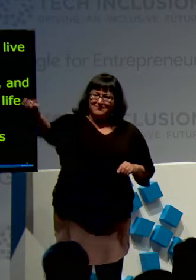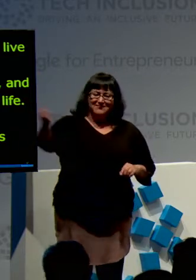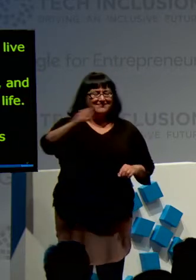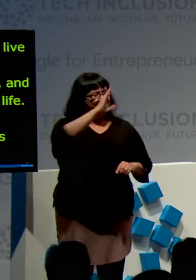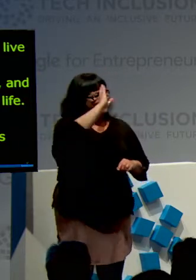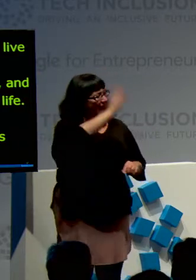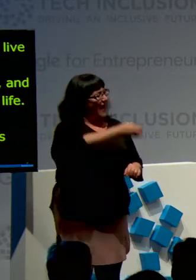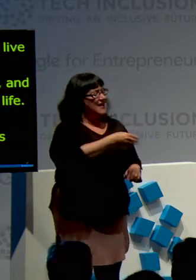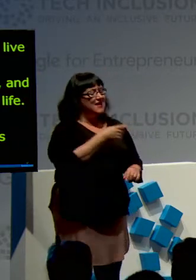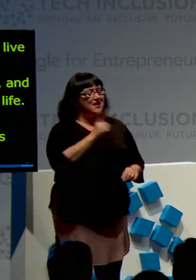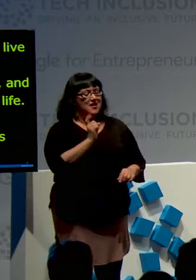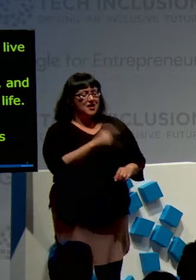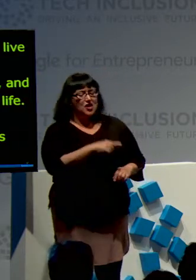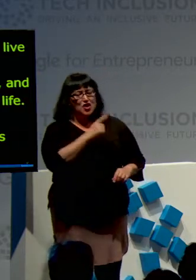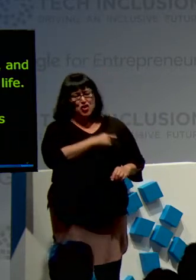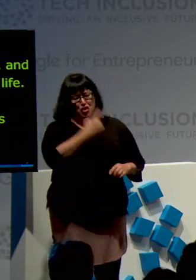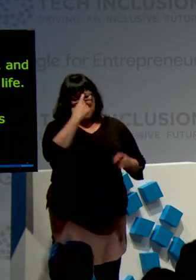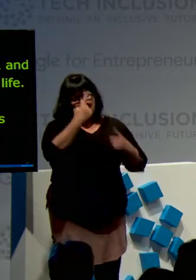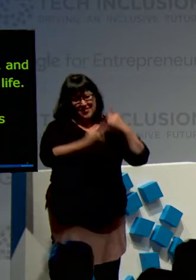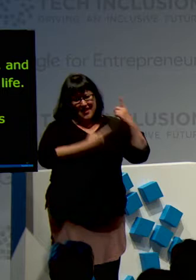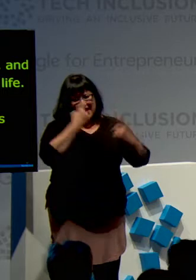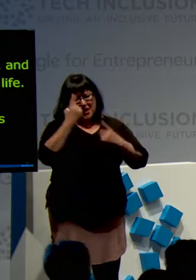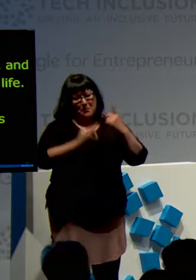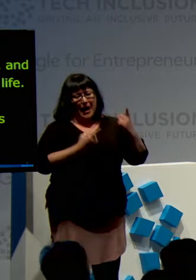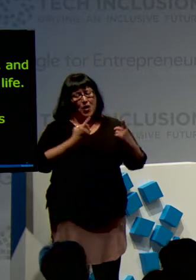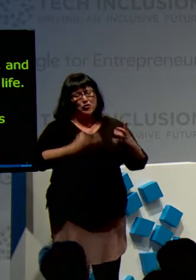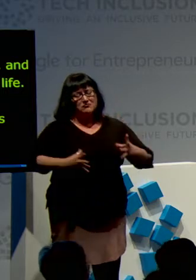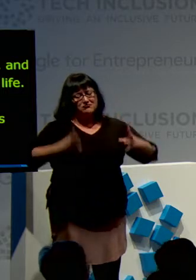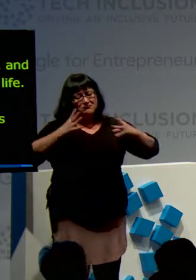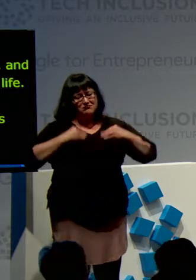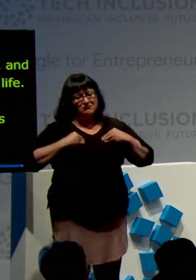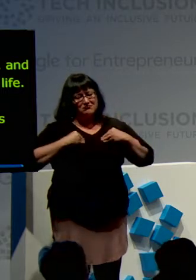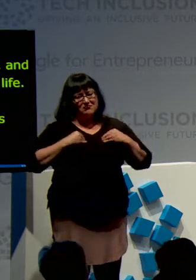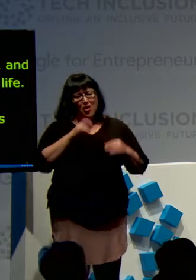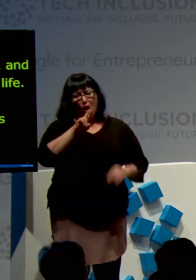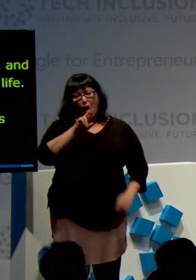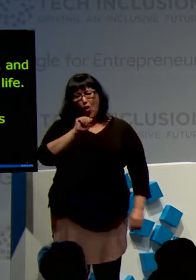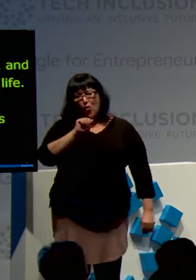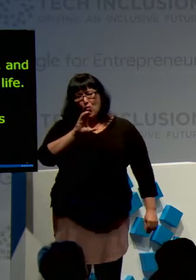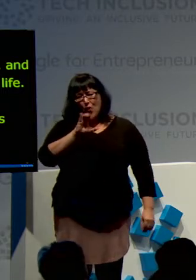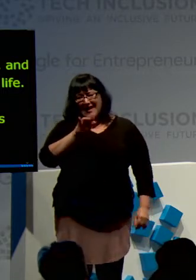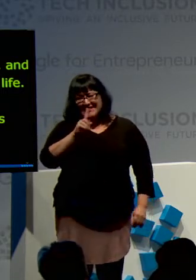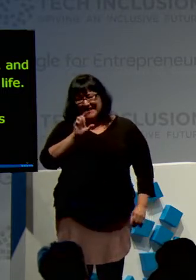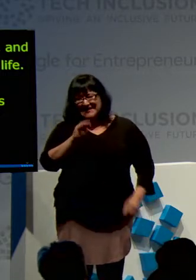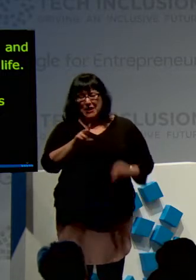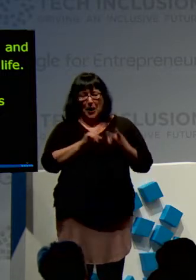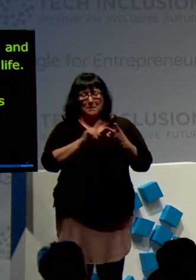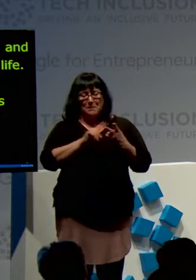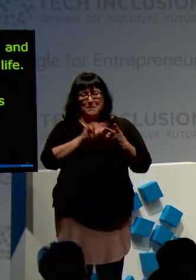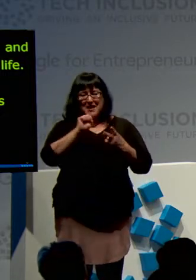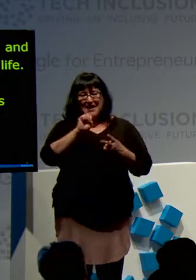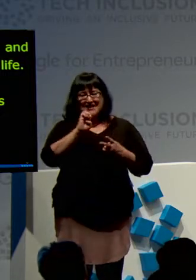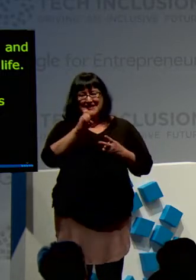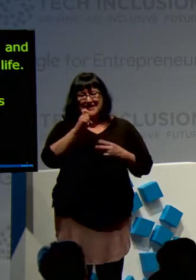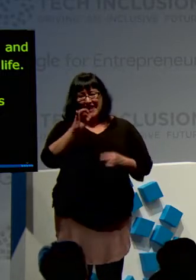Hi, do you think about taking on racism or sexism as a